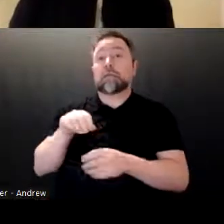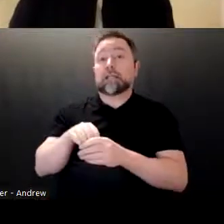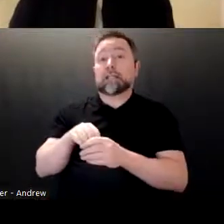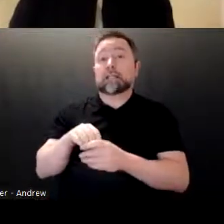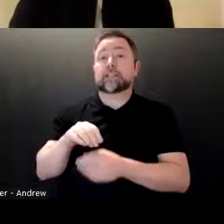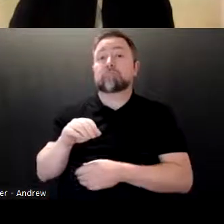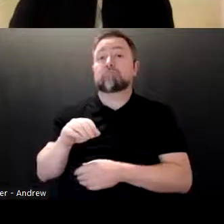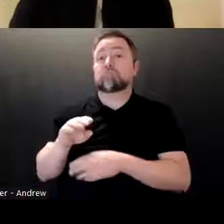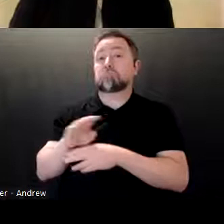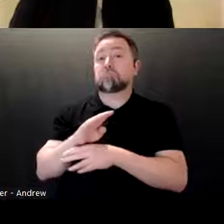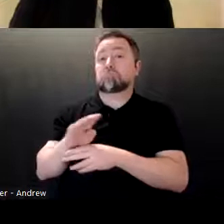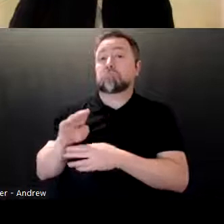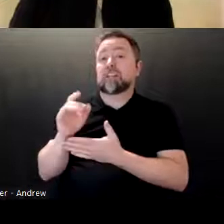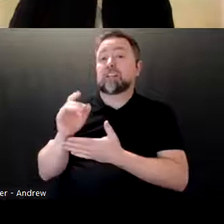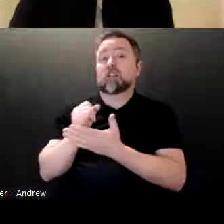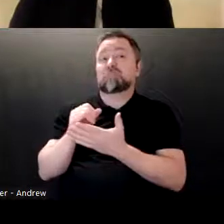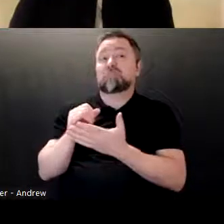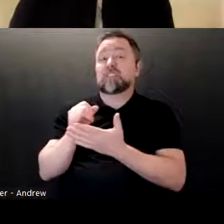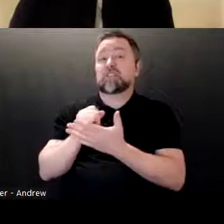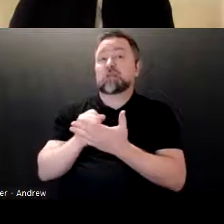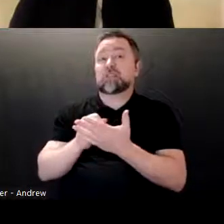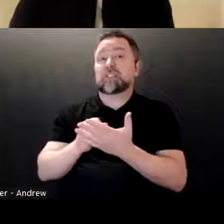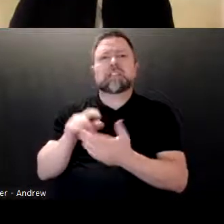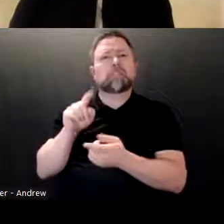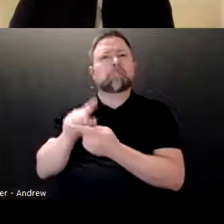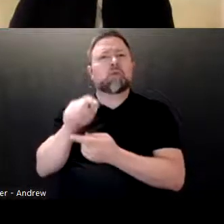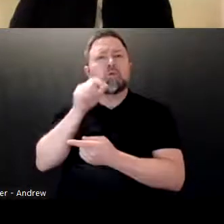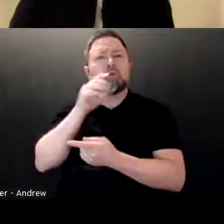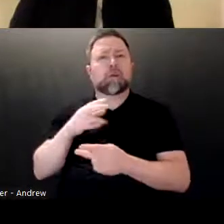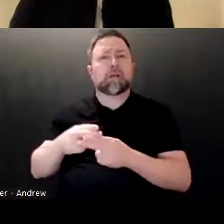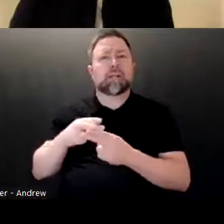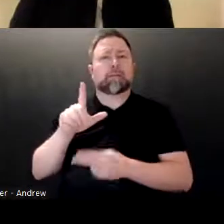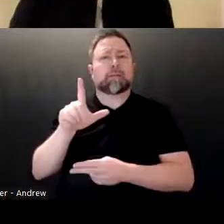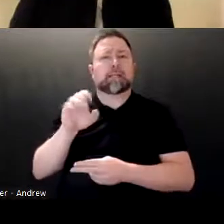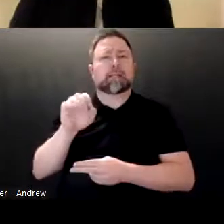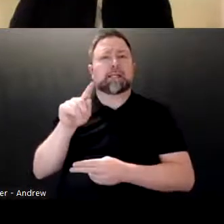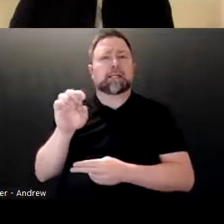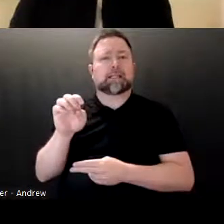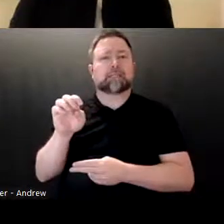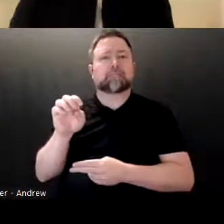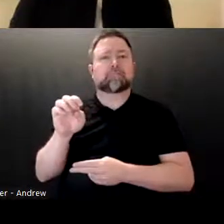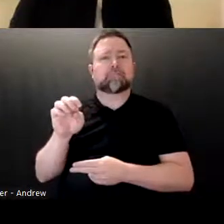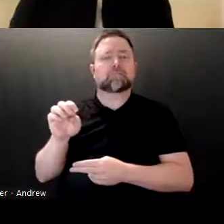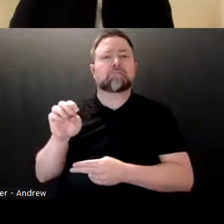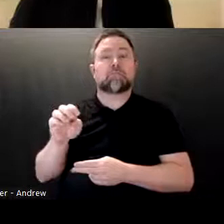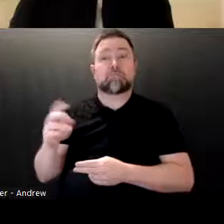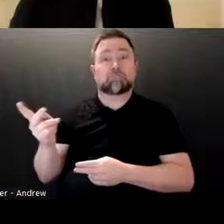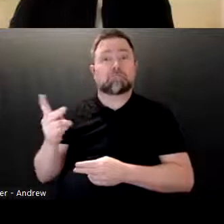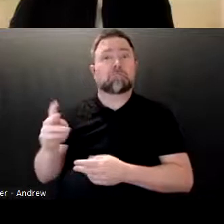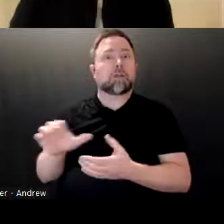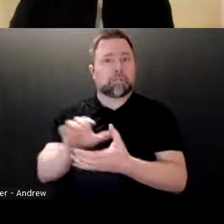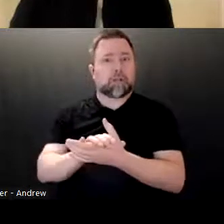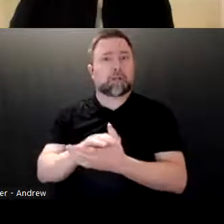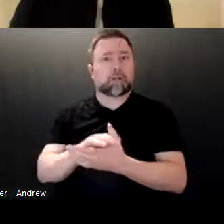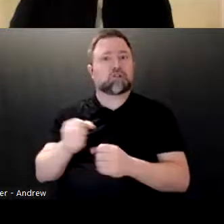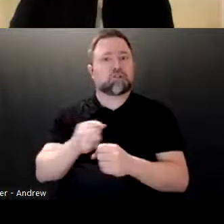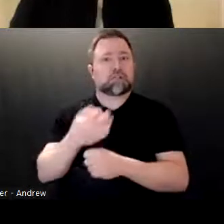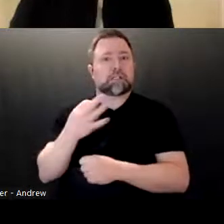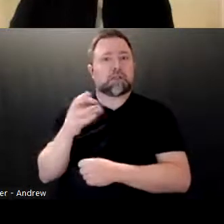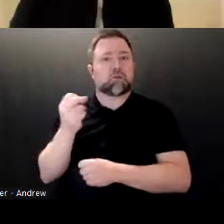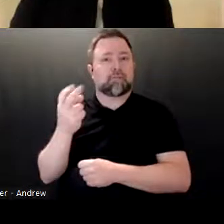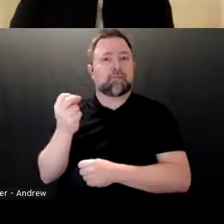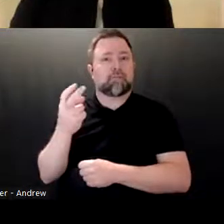would always, from there on, always his merits were always on his own work. His clients were not